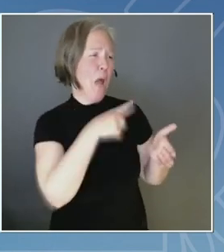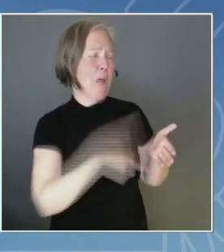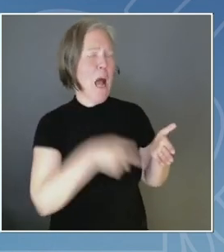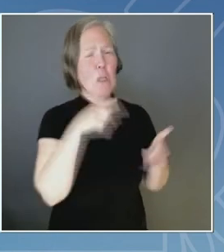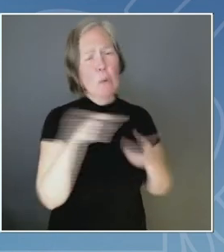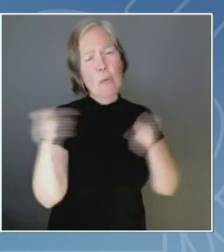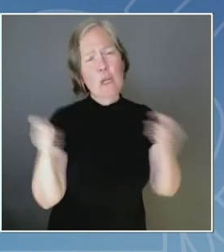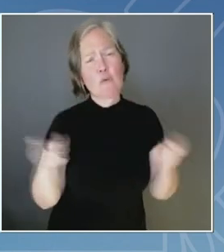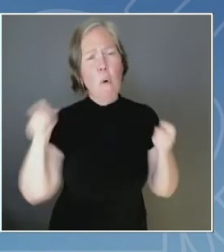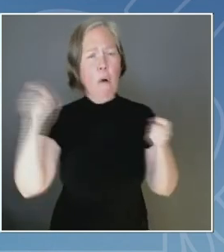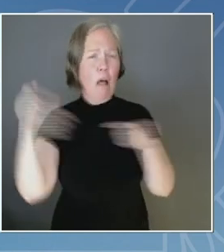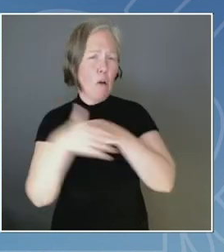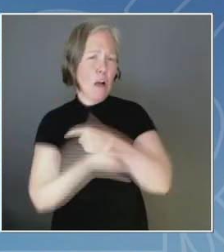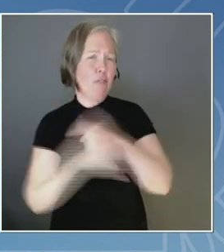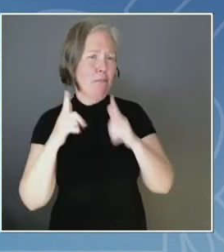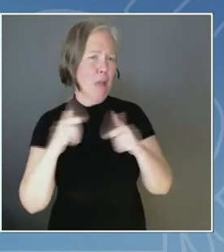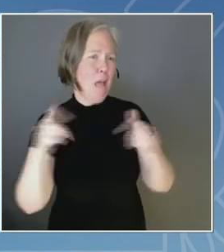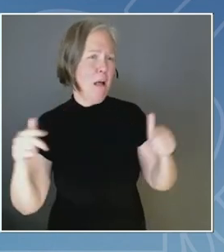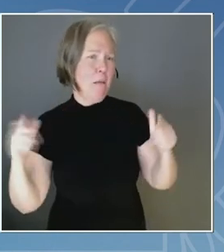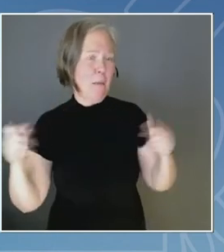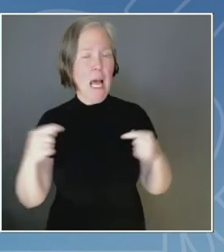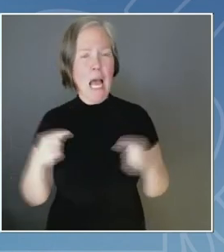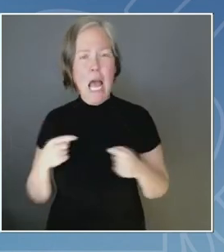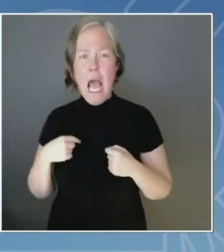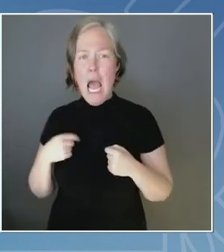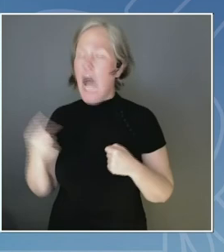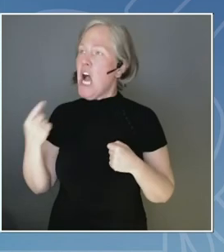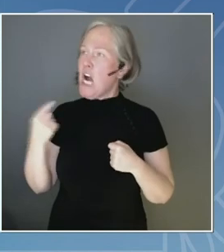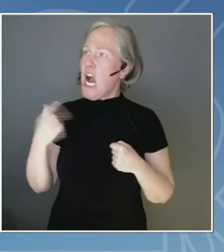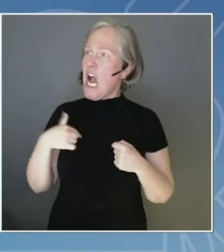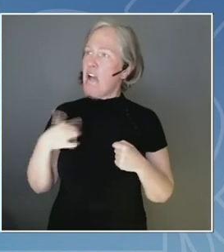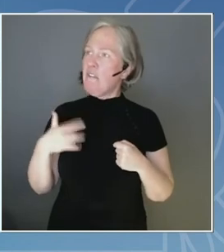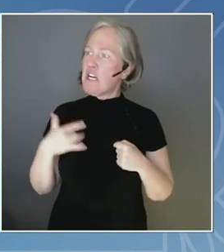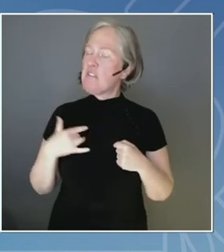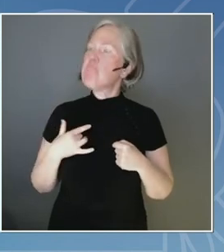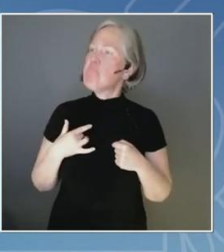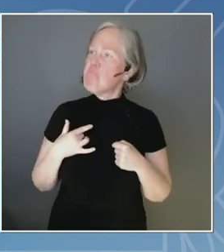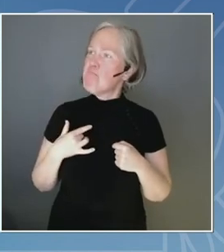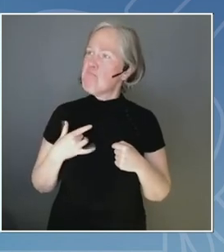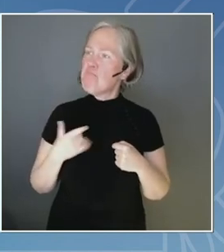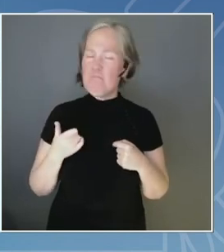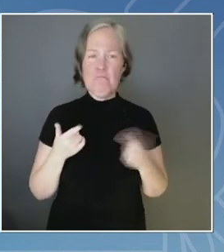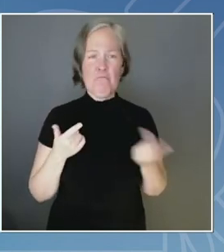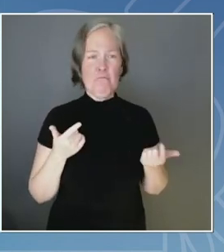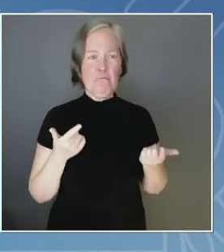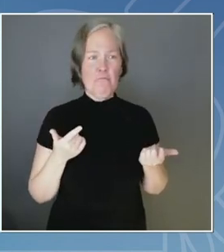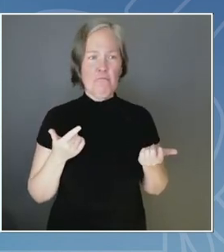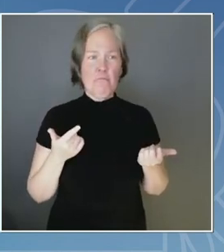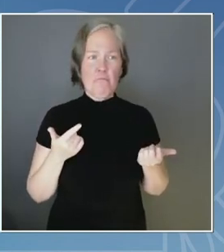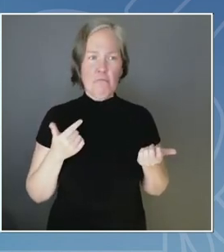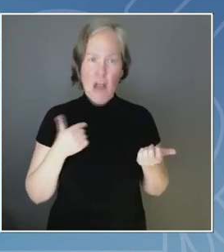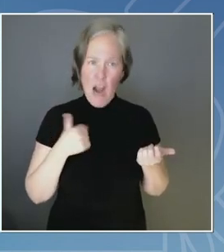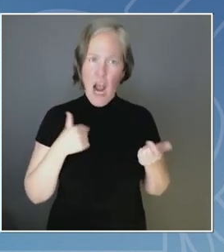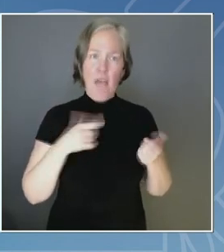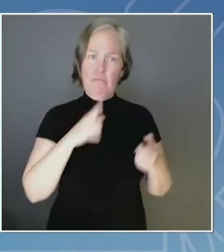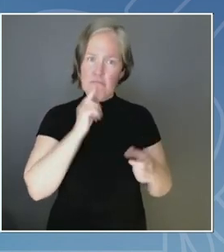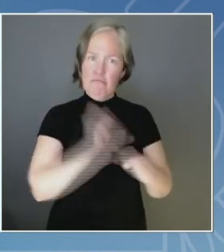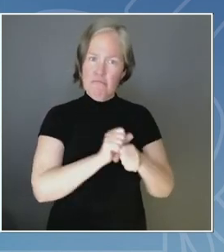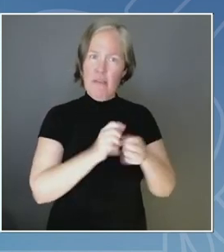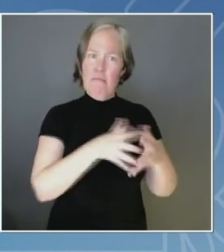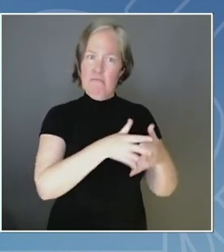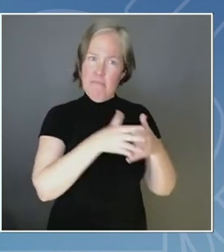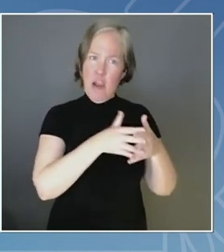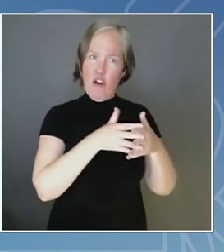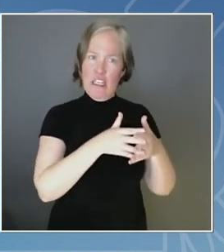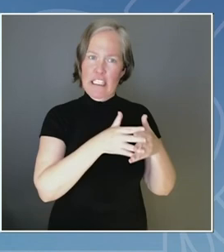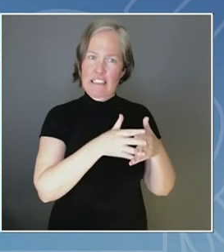always, we must have the sense of belonging. I don't think we are loyal to the country, okay? But I always